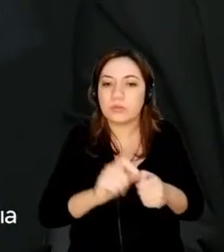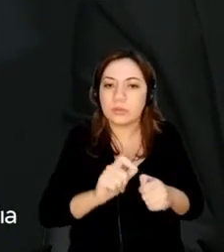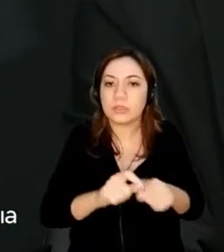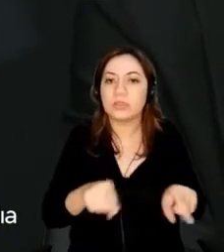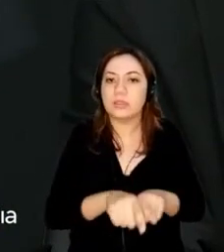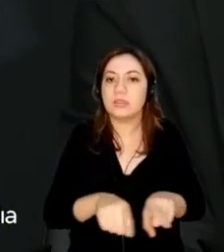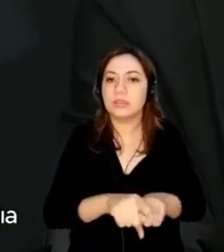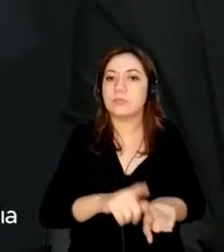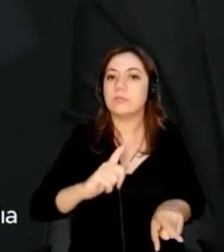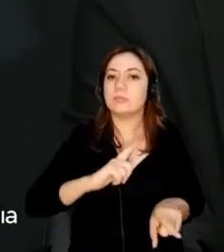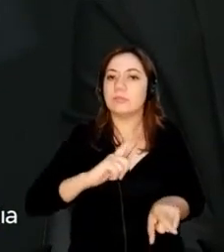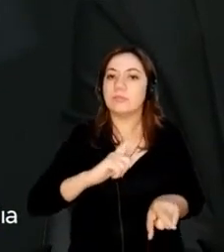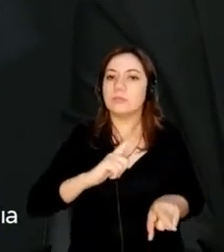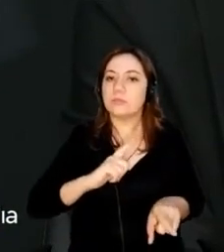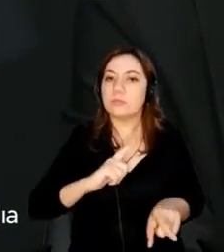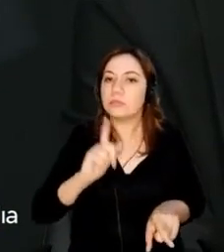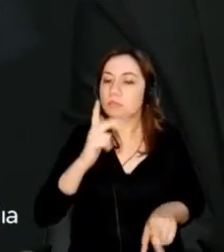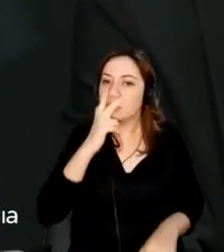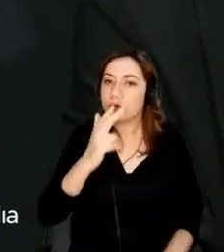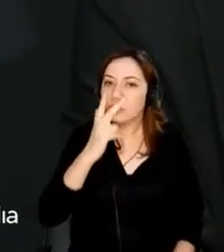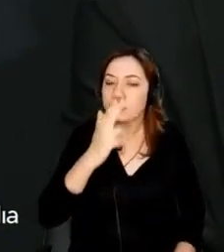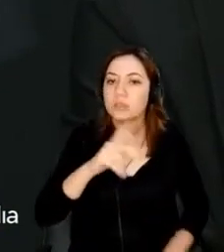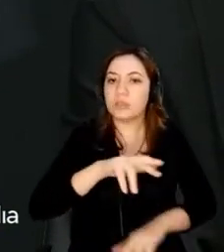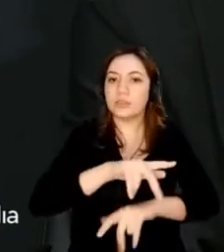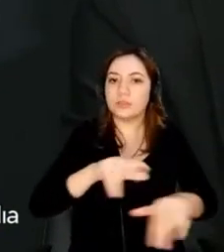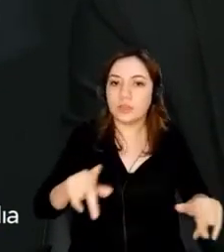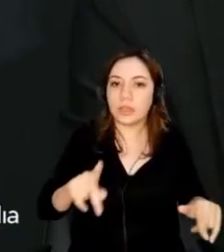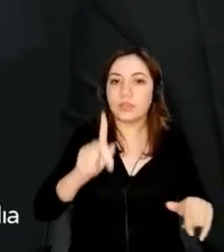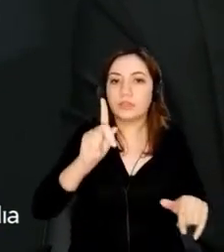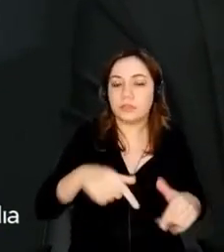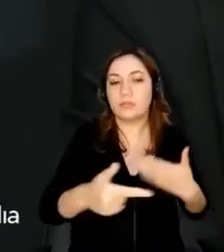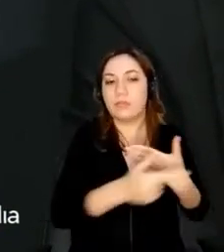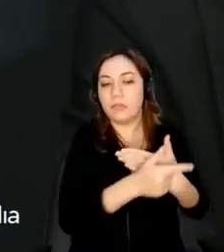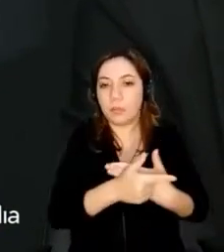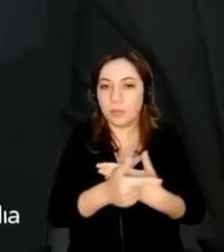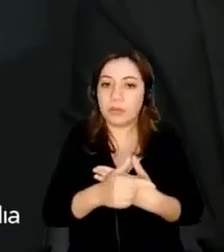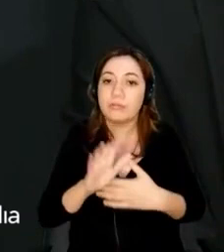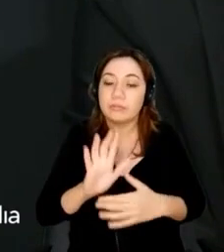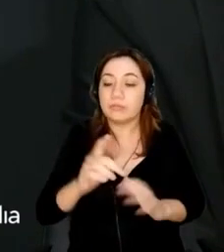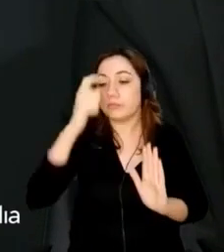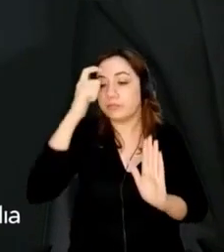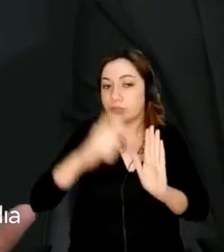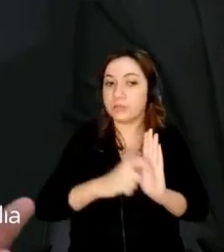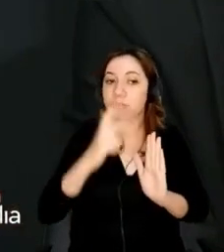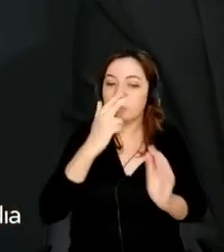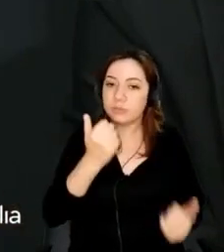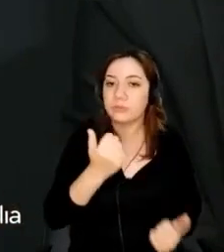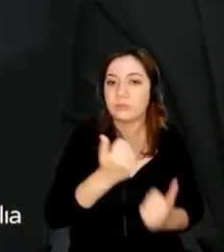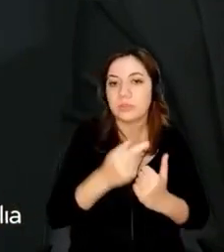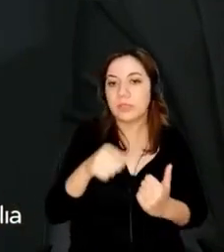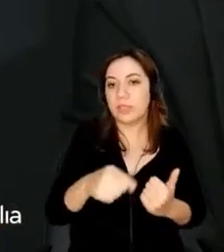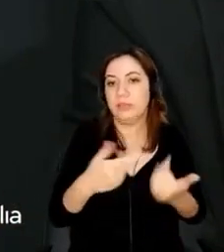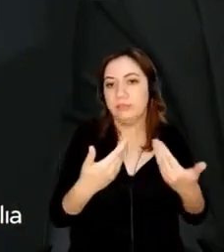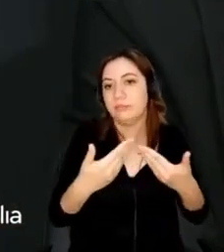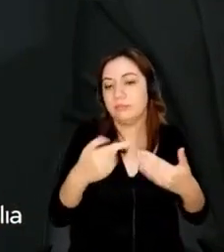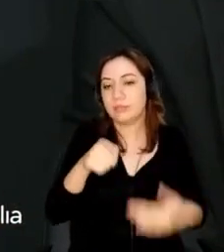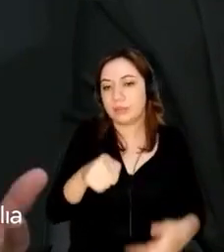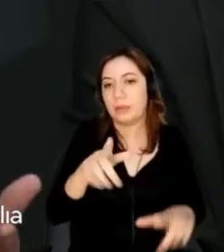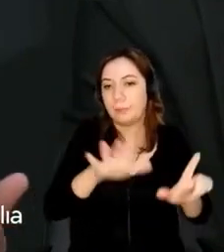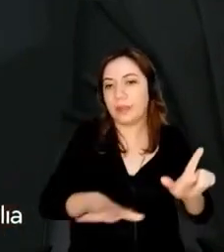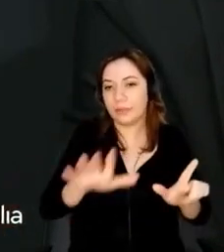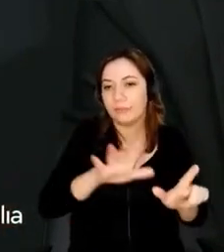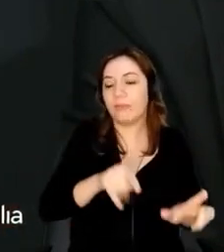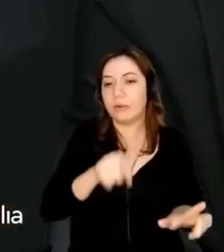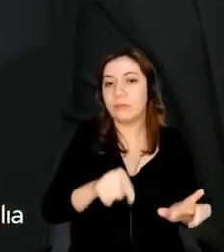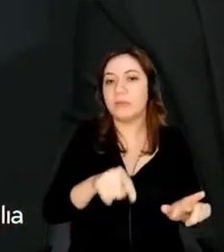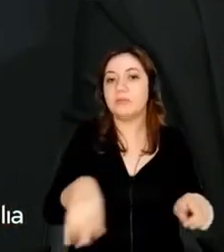rotate through in different functional areas, and AI actually powers that Unlocked platform. We also use it for health and wellness to monitor the